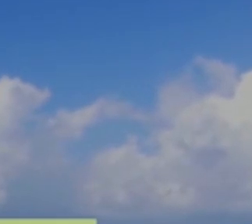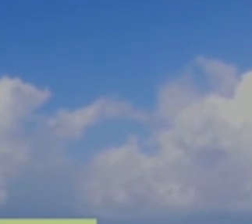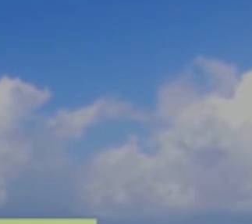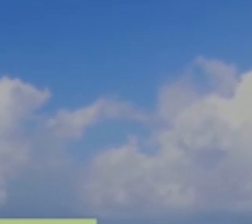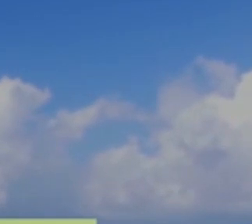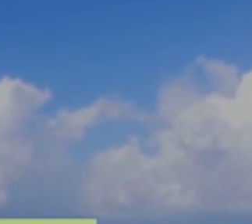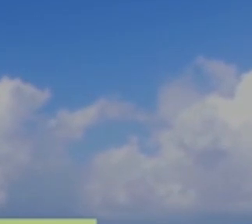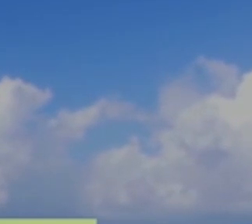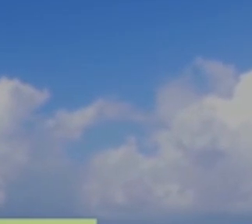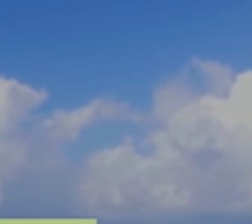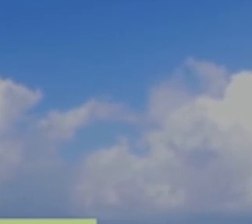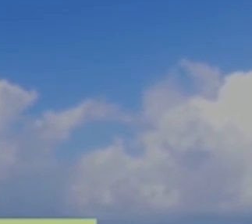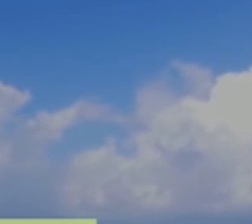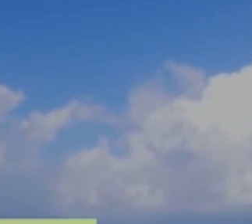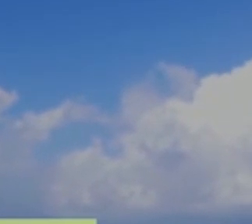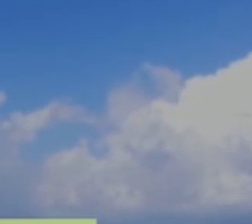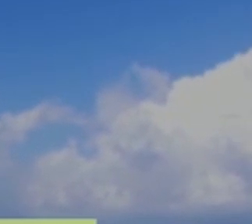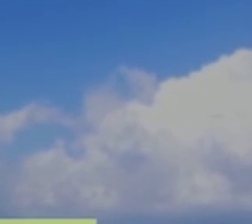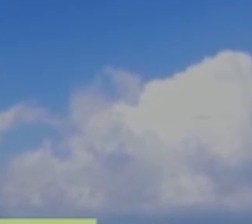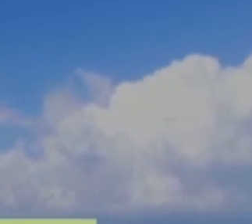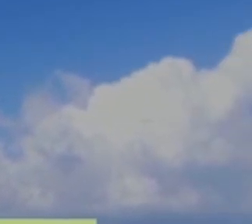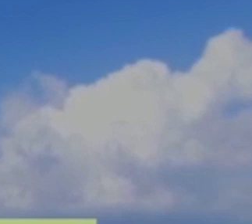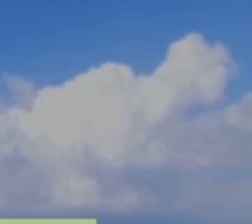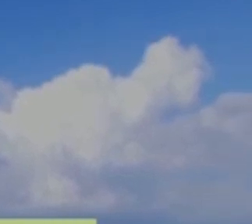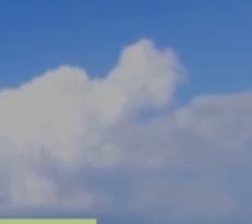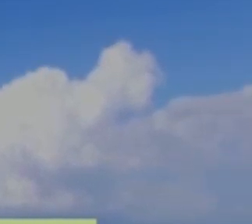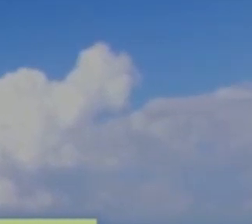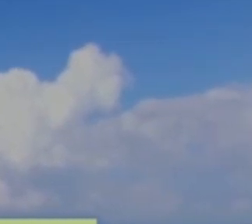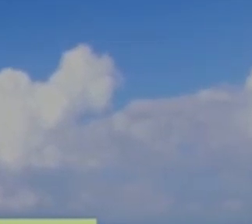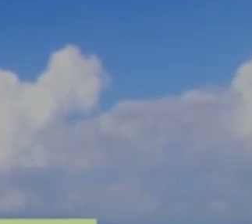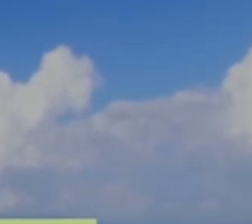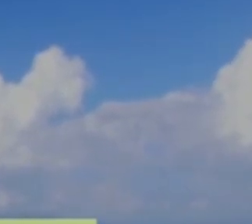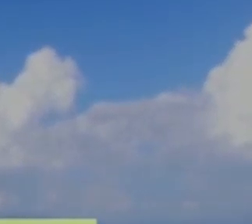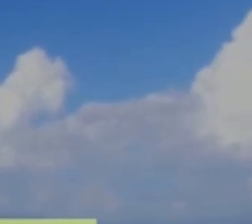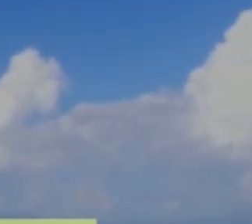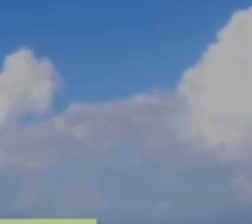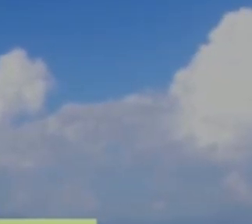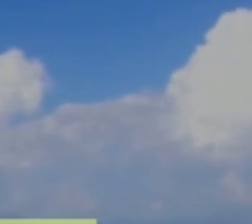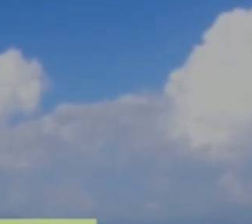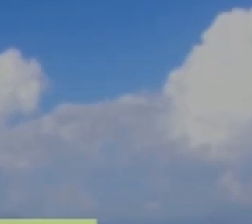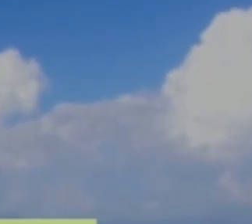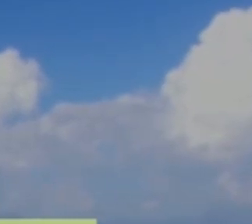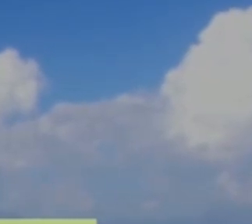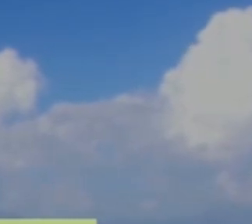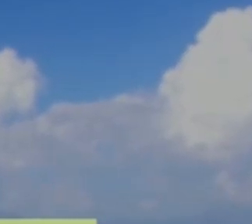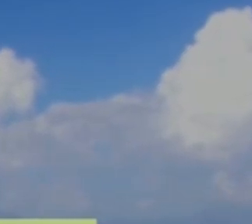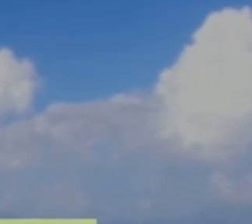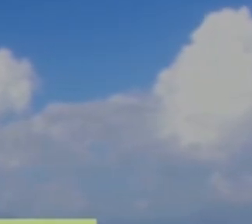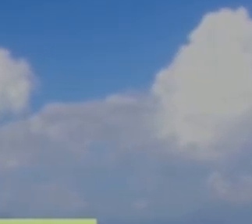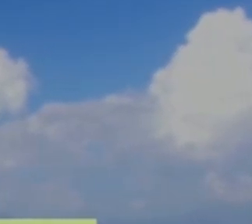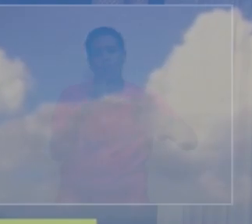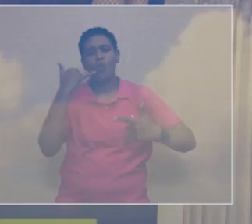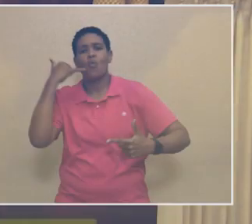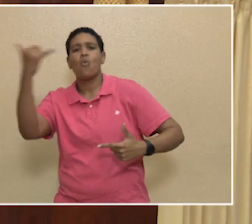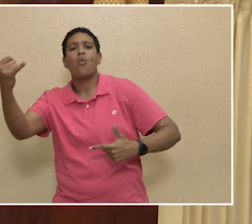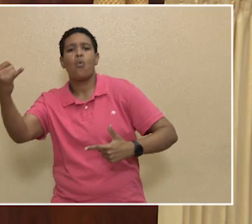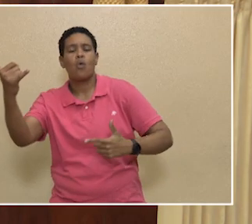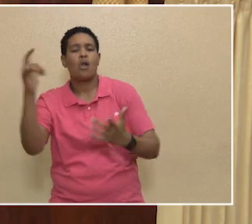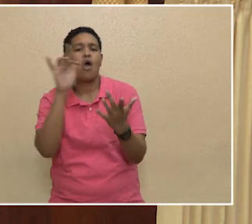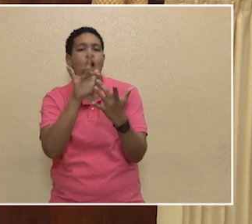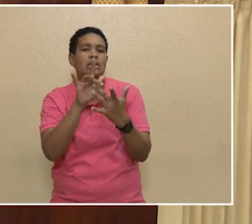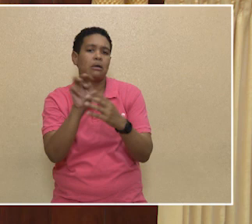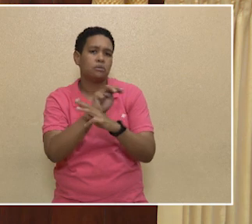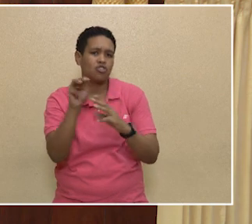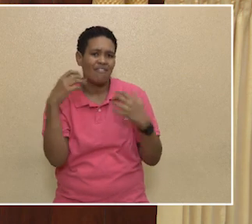8881-LOVE. We ask that you utilize those two routes to contacting the Ministry of